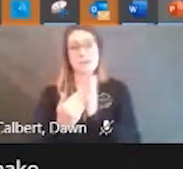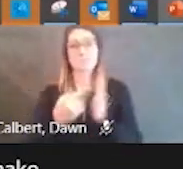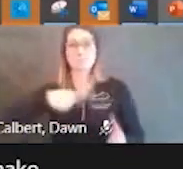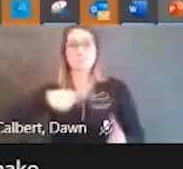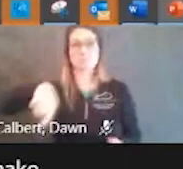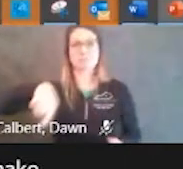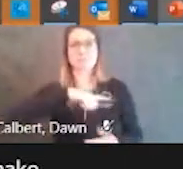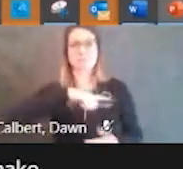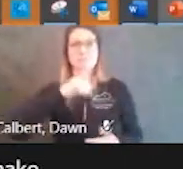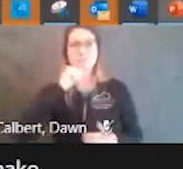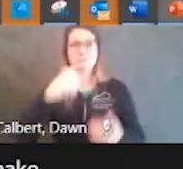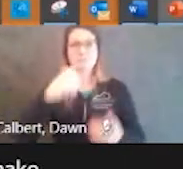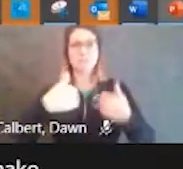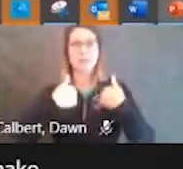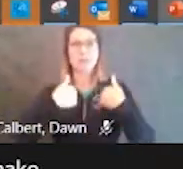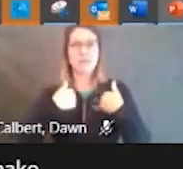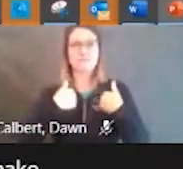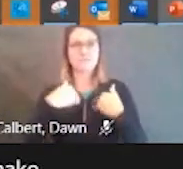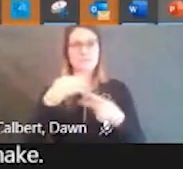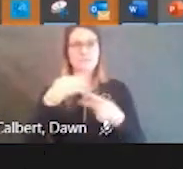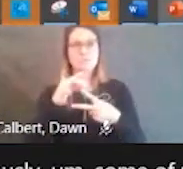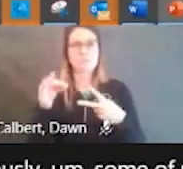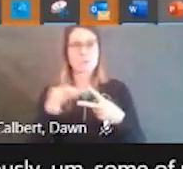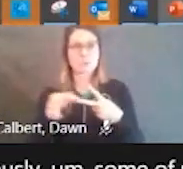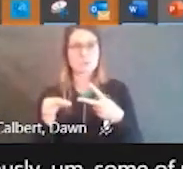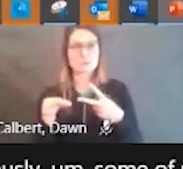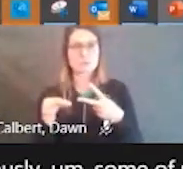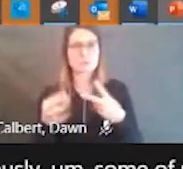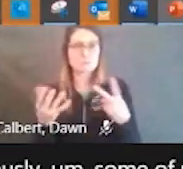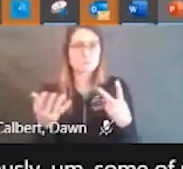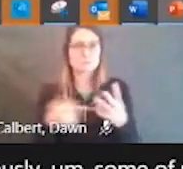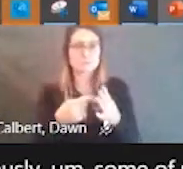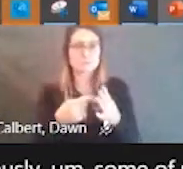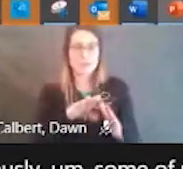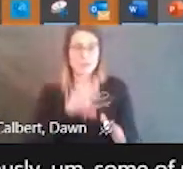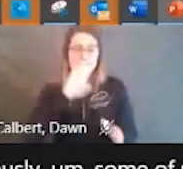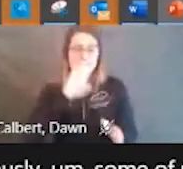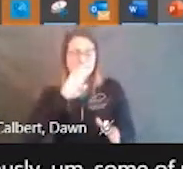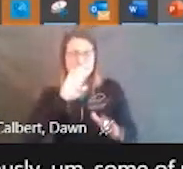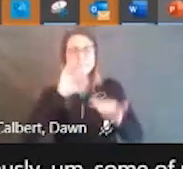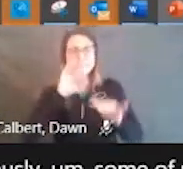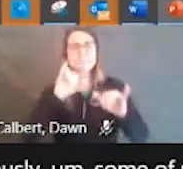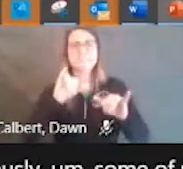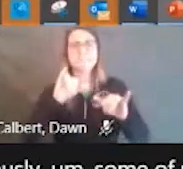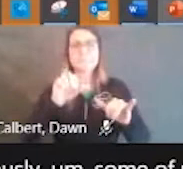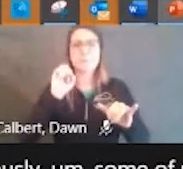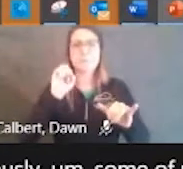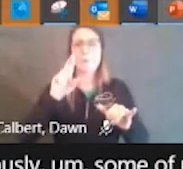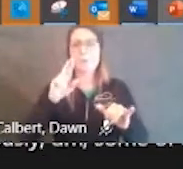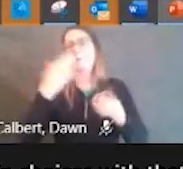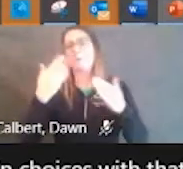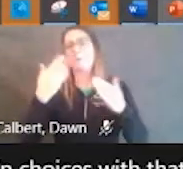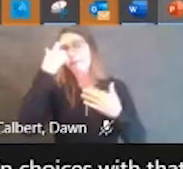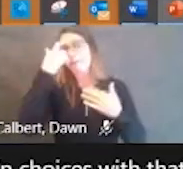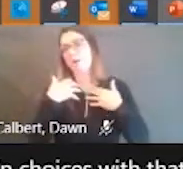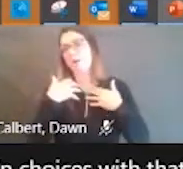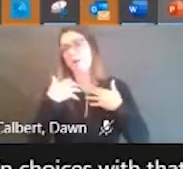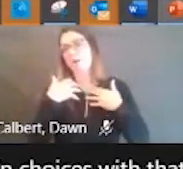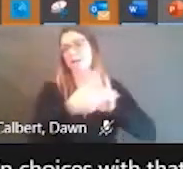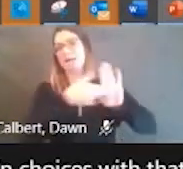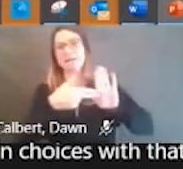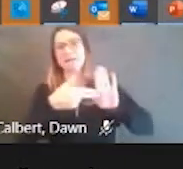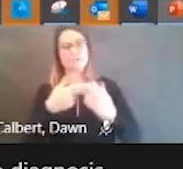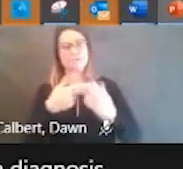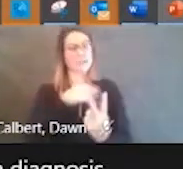have certain choices with that because of a potential mental health diagnosis. All right, so we also